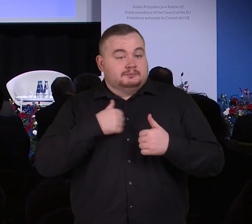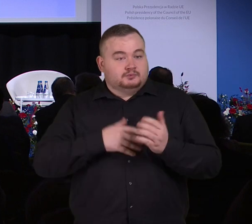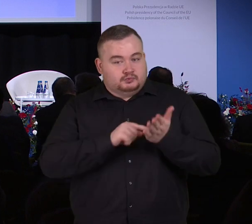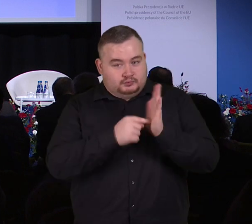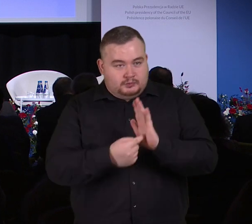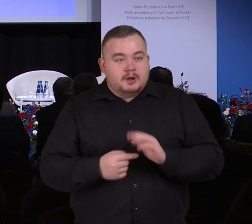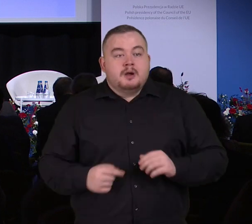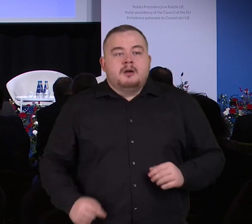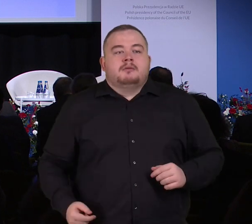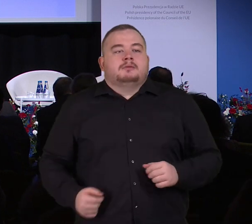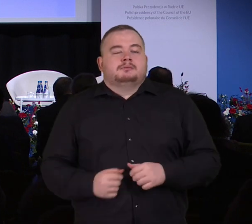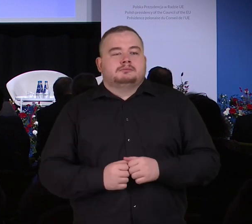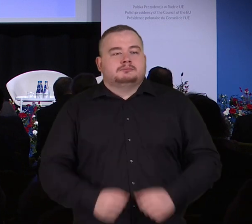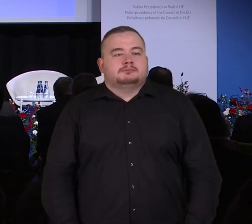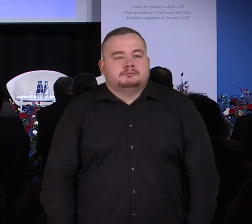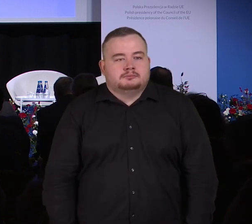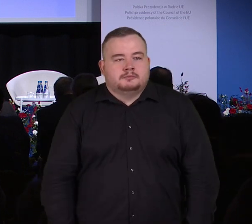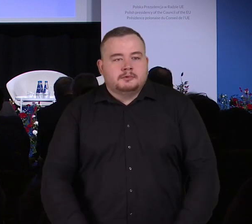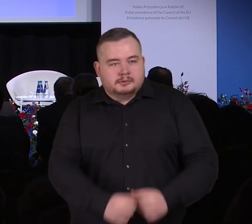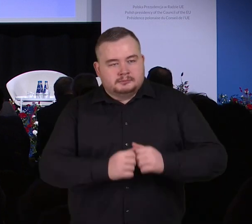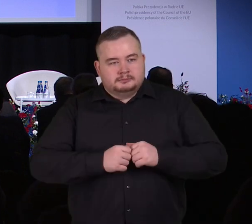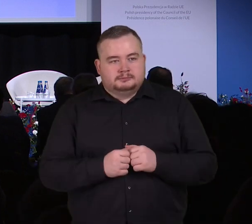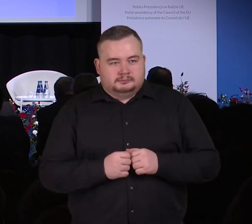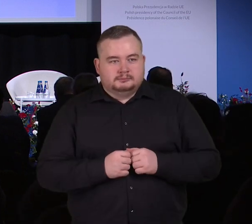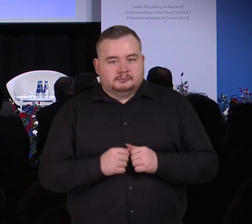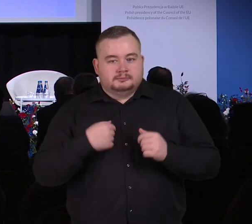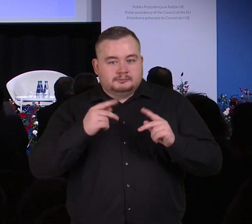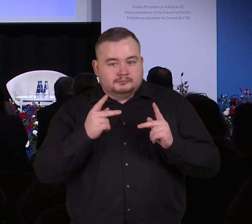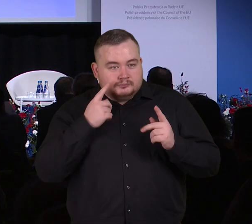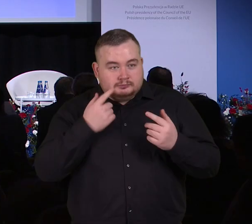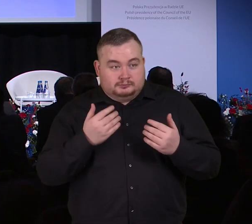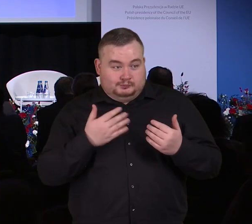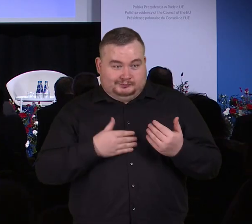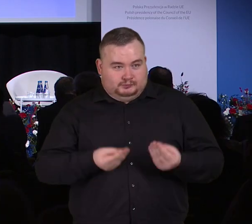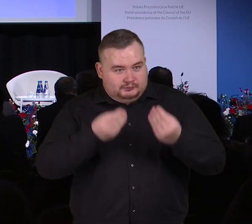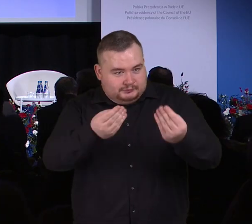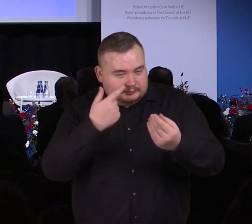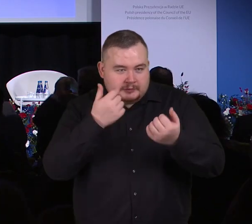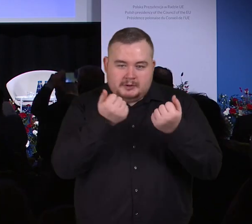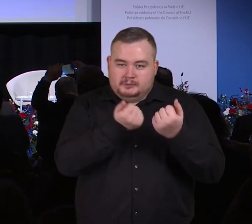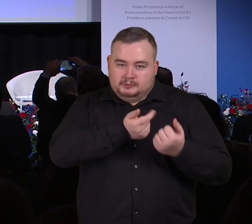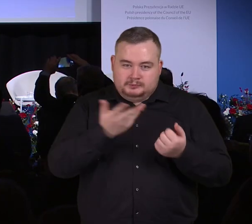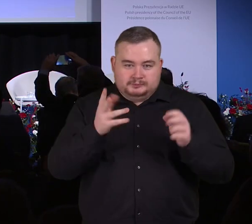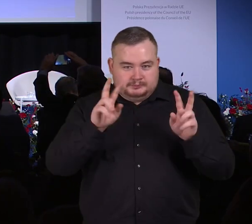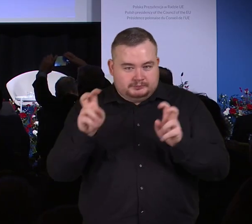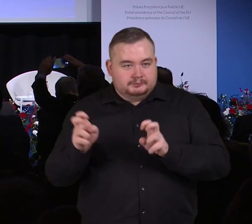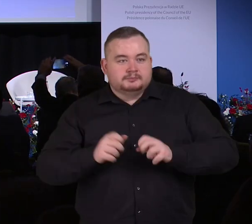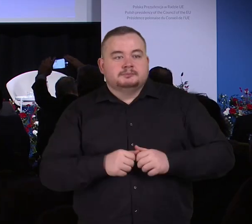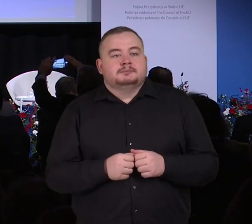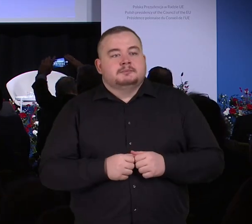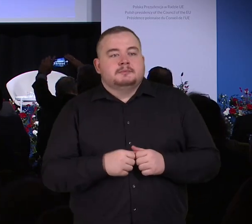about means which we use to cope the challenges mentioned by Victor in the presentation.